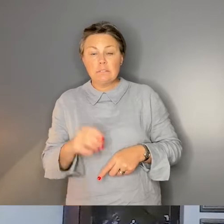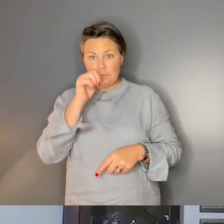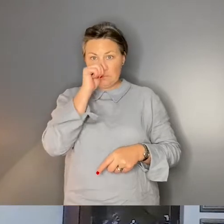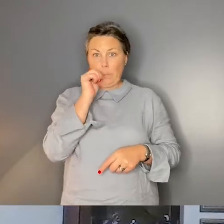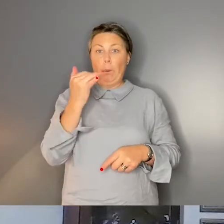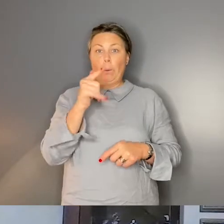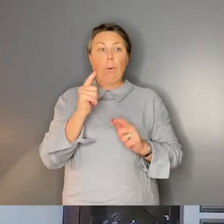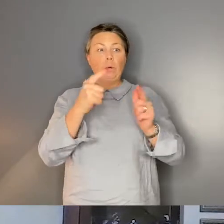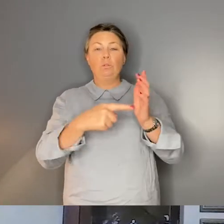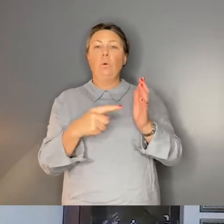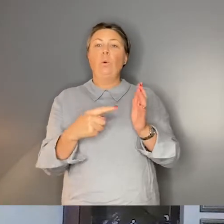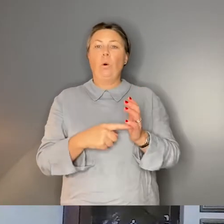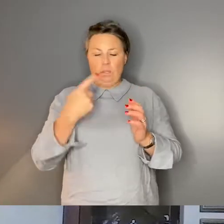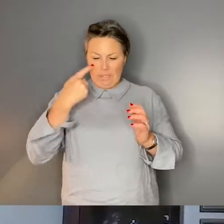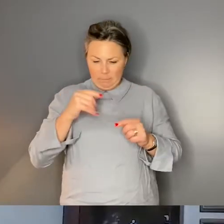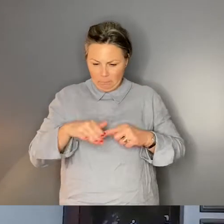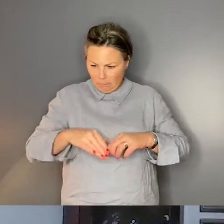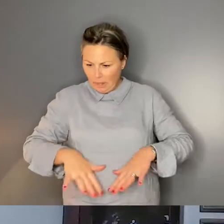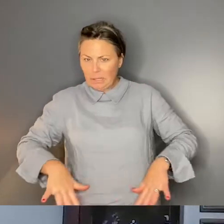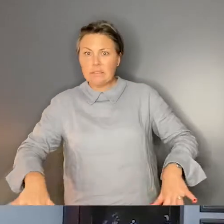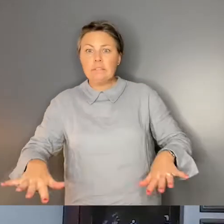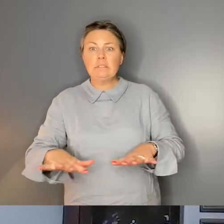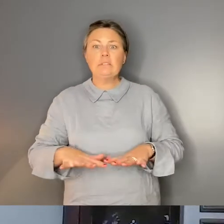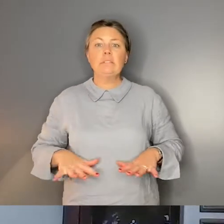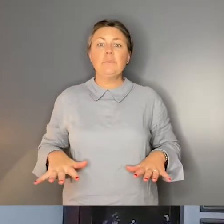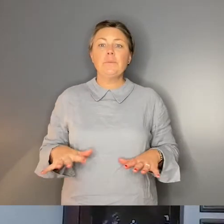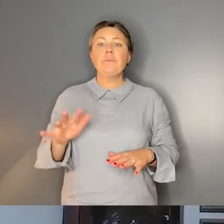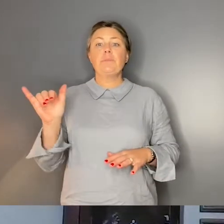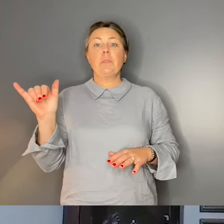or when you go to the toilet. They can include